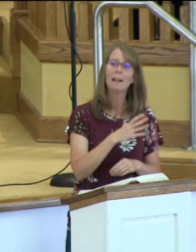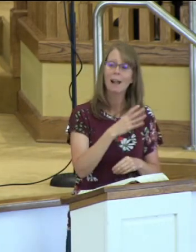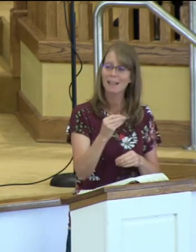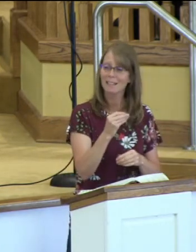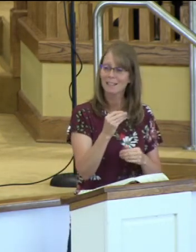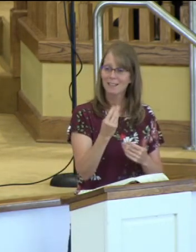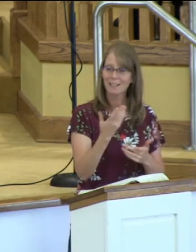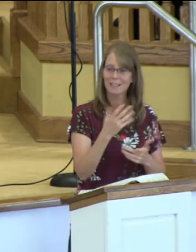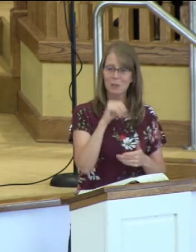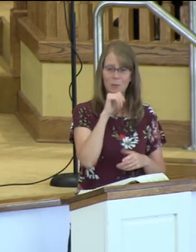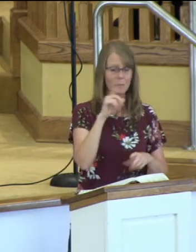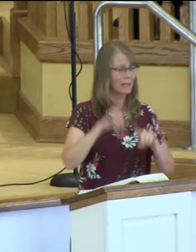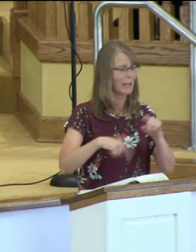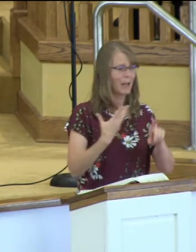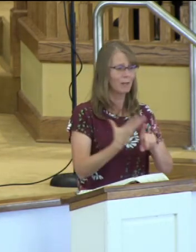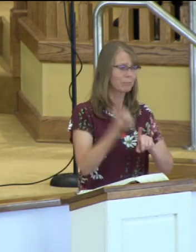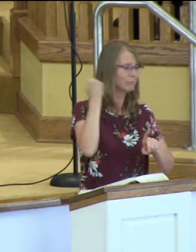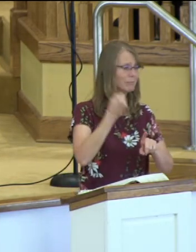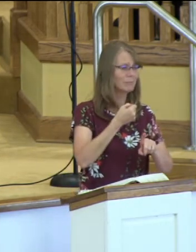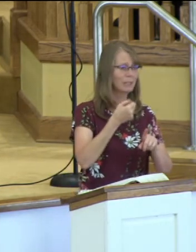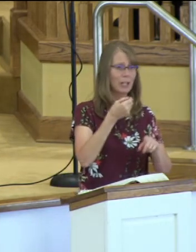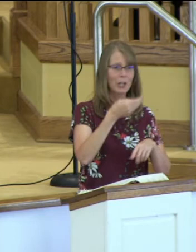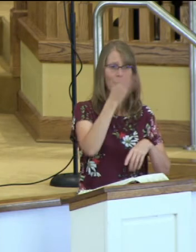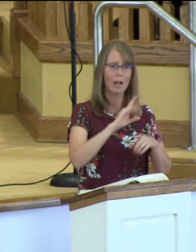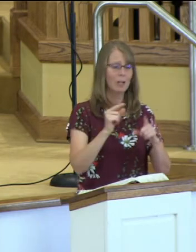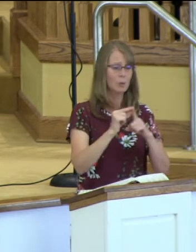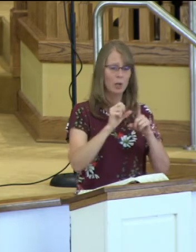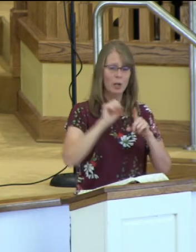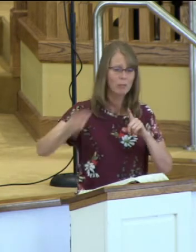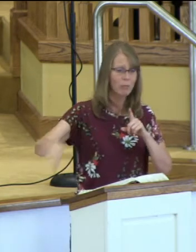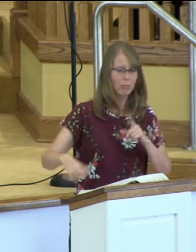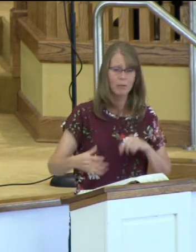didn't get gotten rid of. But then it's not going to get gotten rid of now.